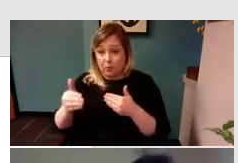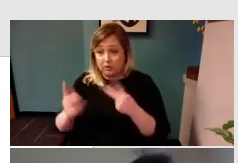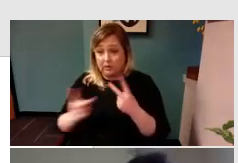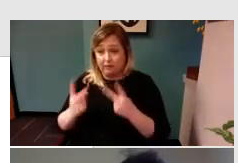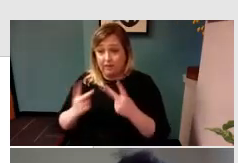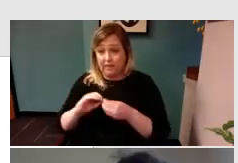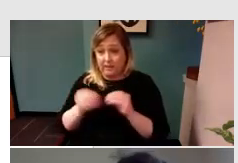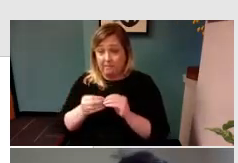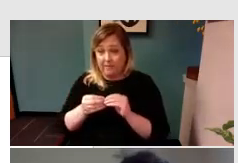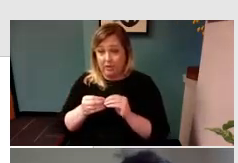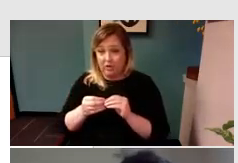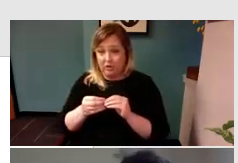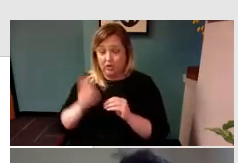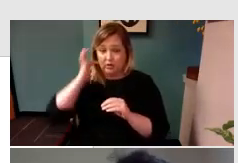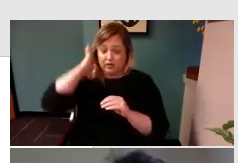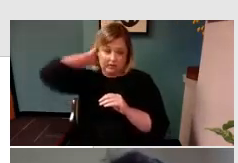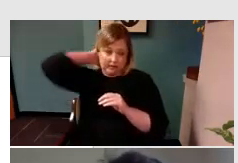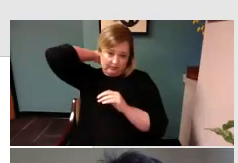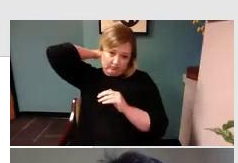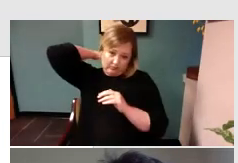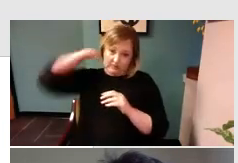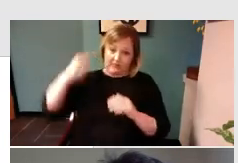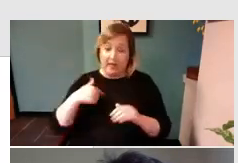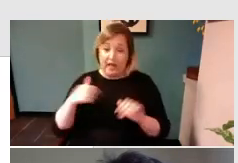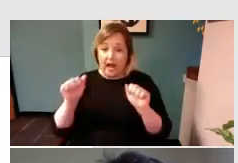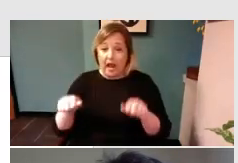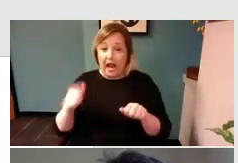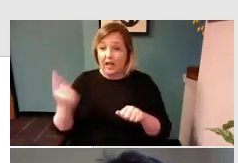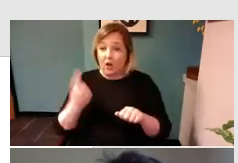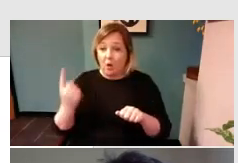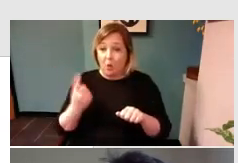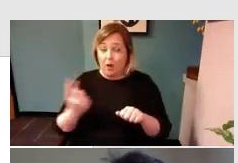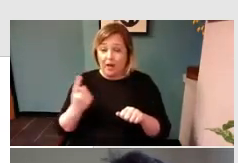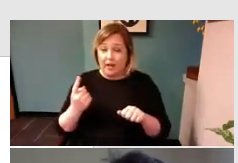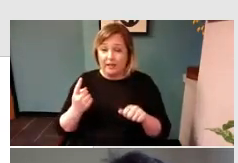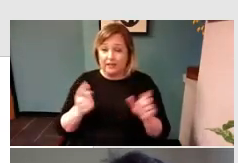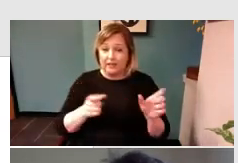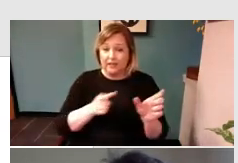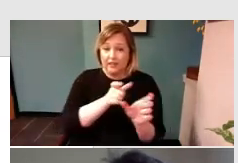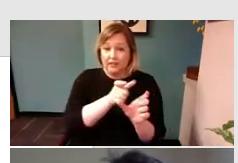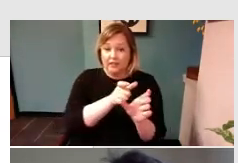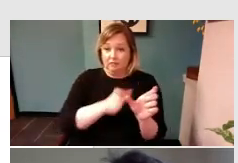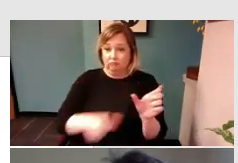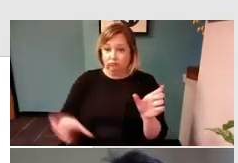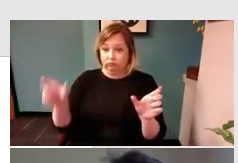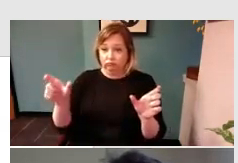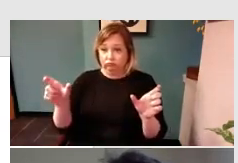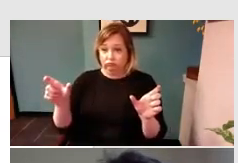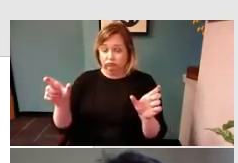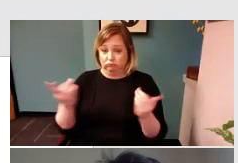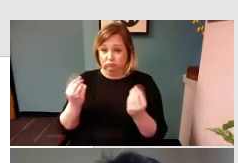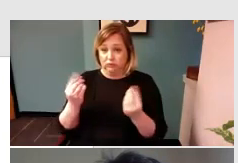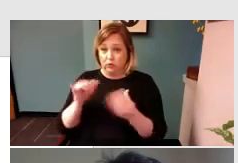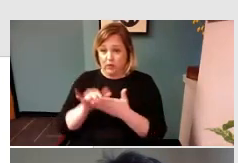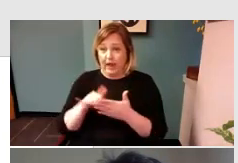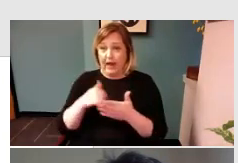post visit number than any parent. So I can always reorient this graph to point to something like this, where now this